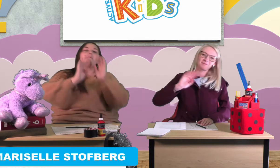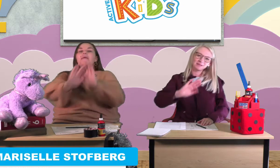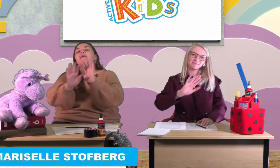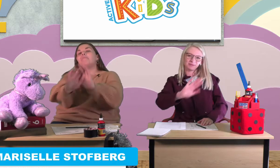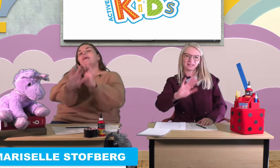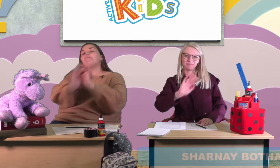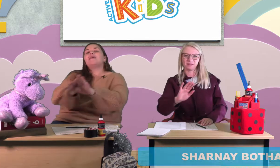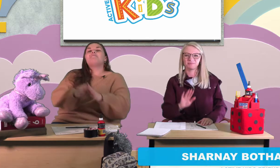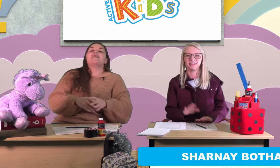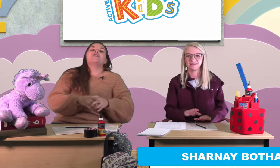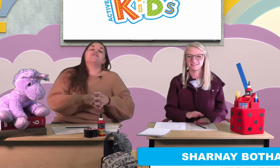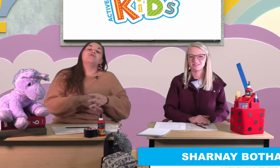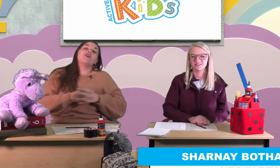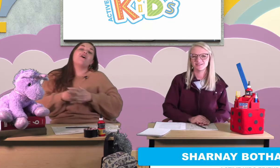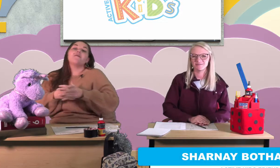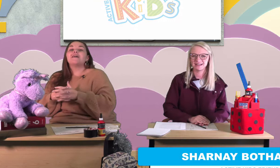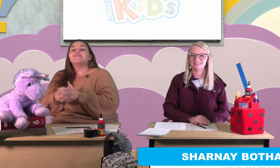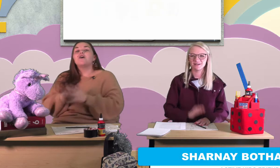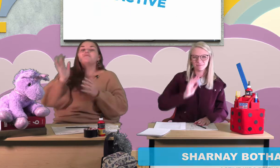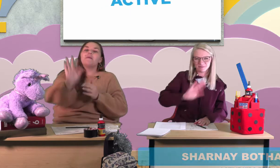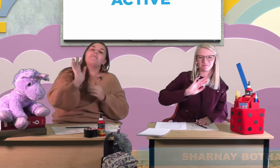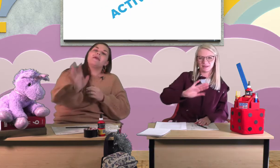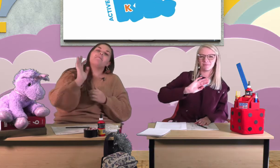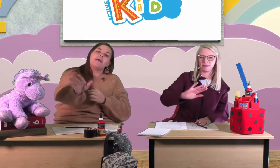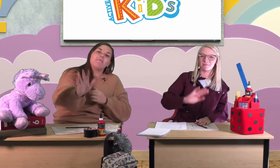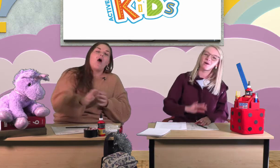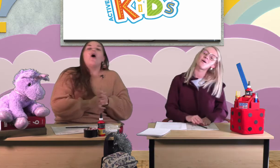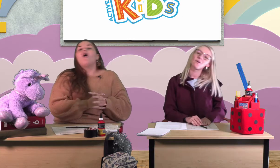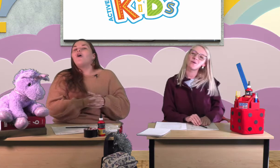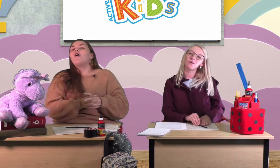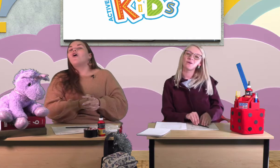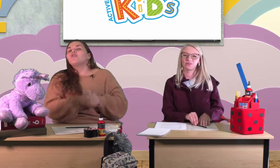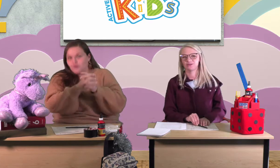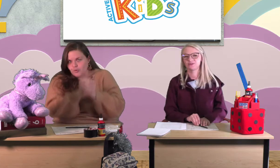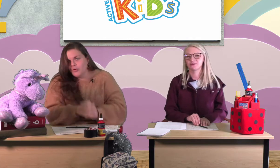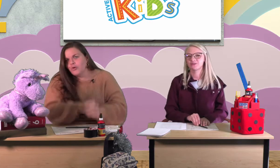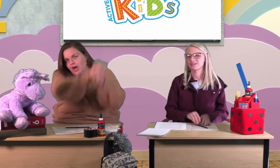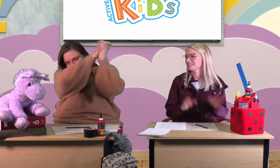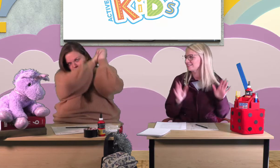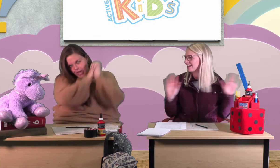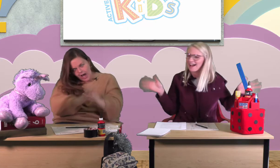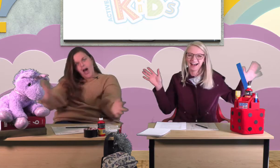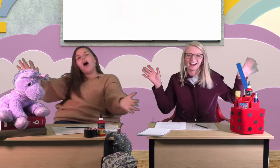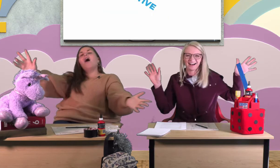beep, beep, beep, beep. The tutor on the bus goes beep, beep, beep, all through